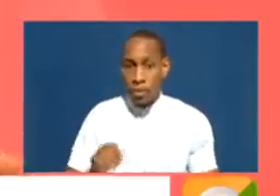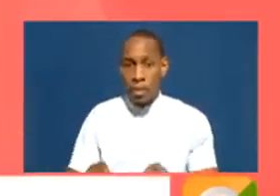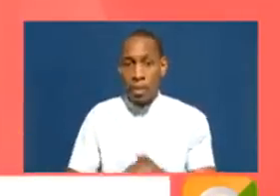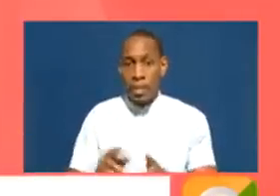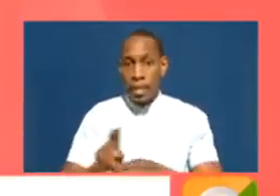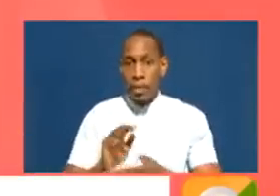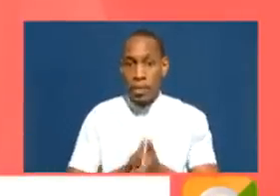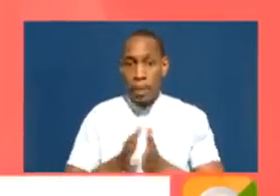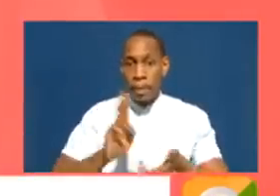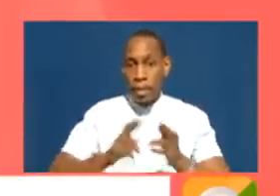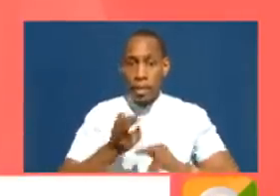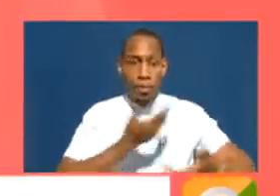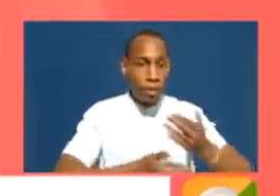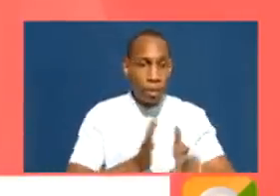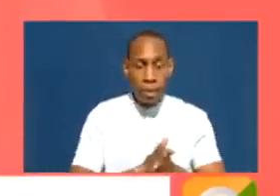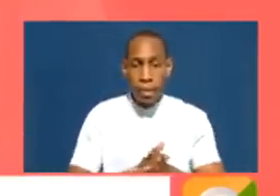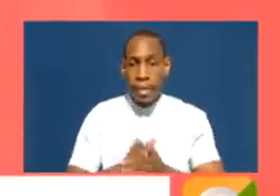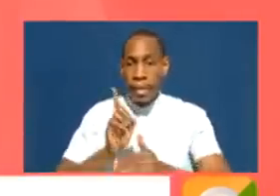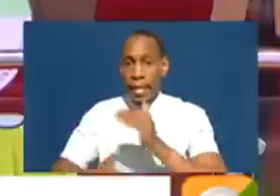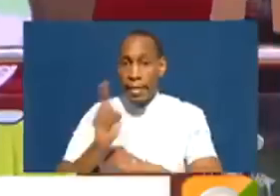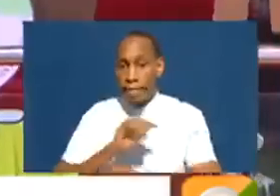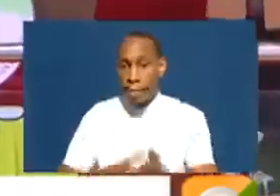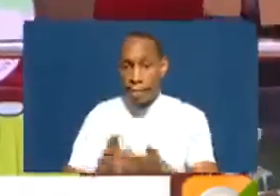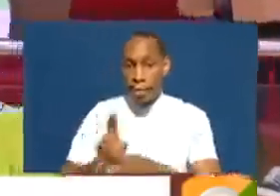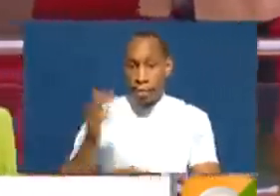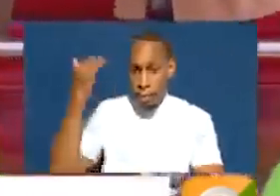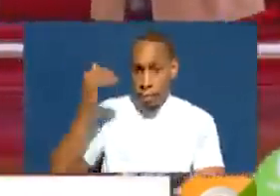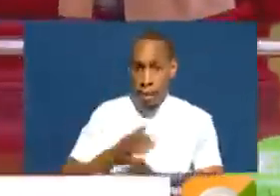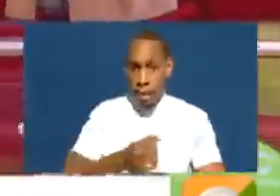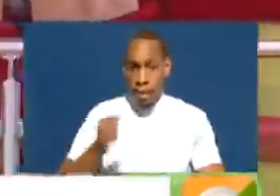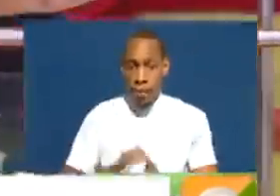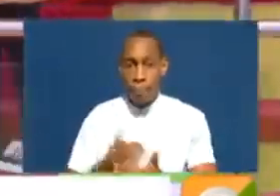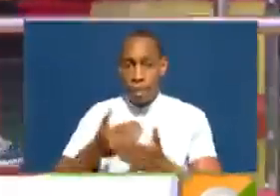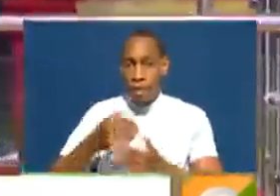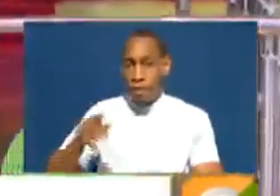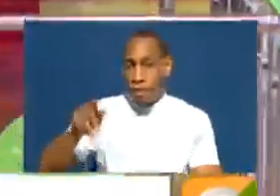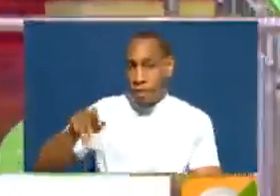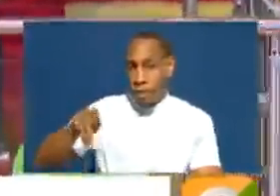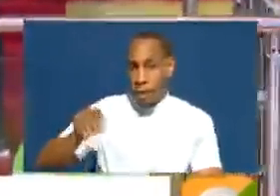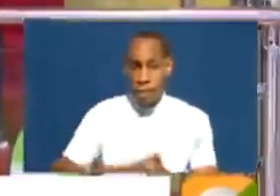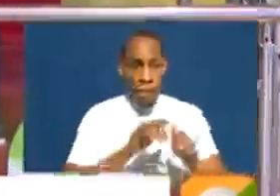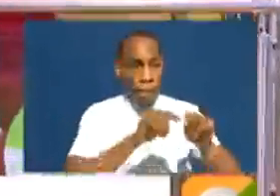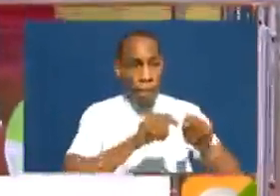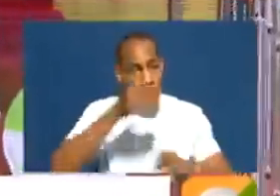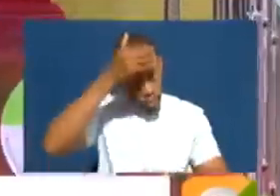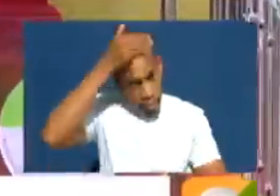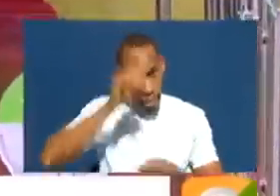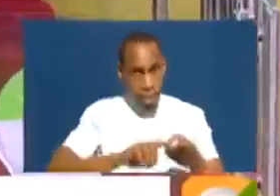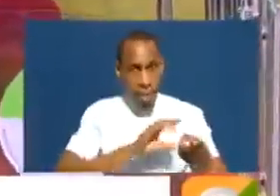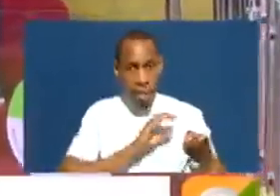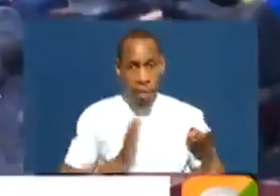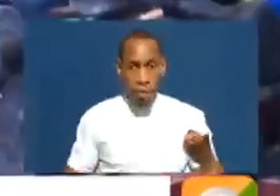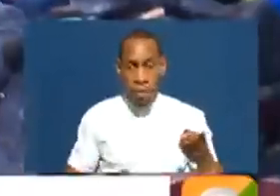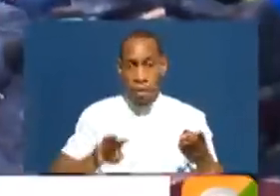with the officers at the back, and I managed to get in. The former Rarieda lawmaker turning the heat on Chebukati, Commissioners Molu